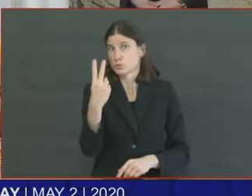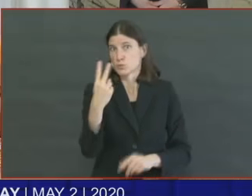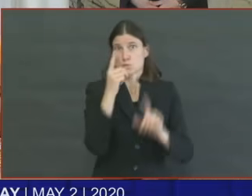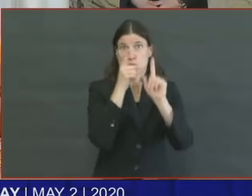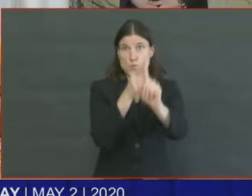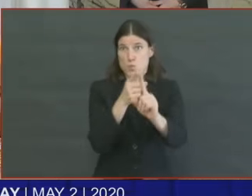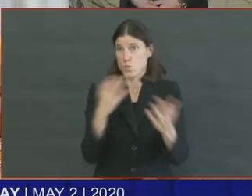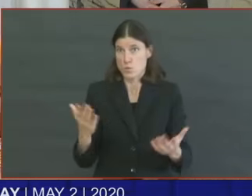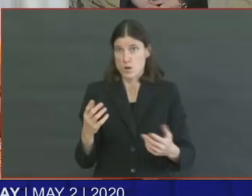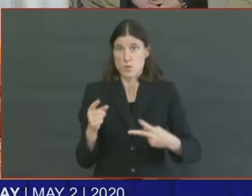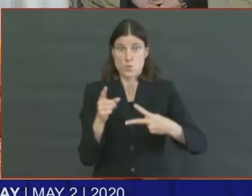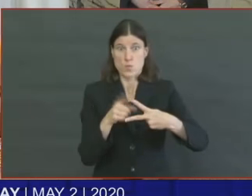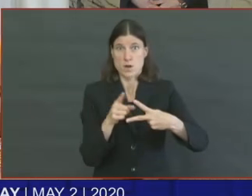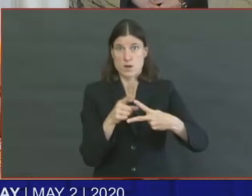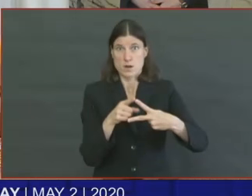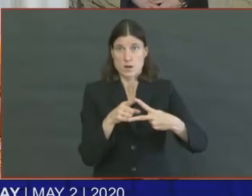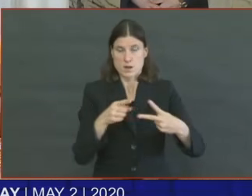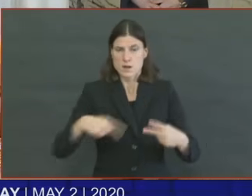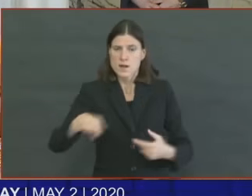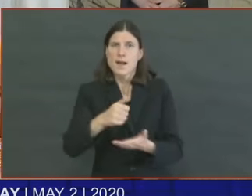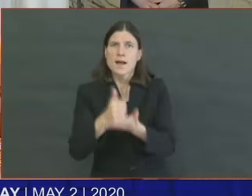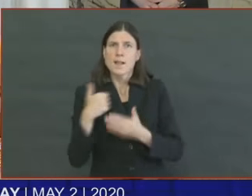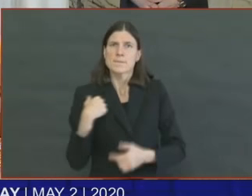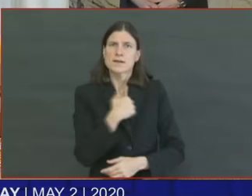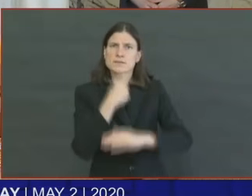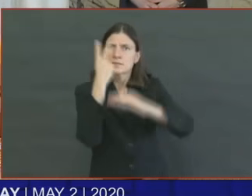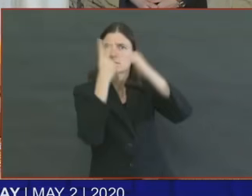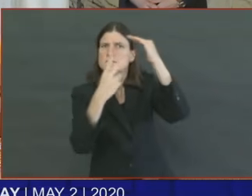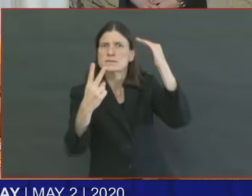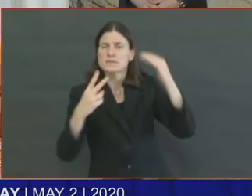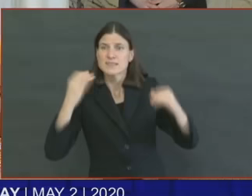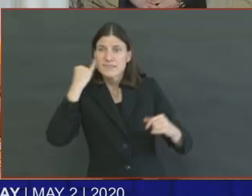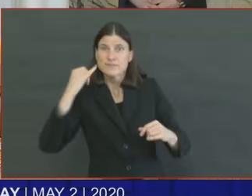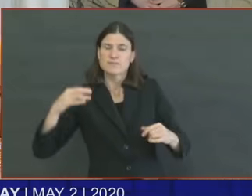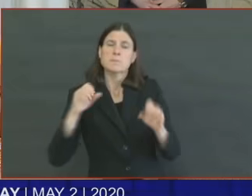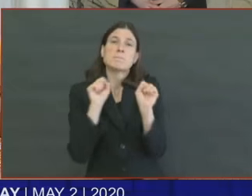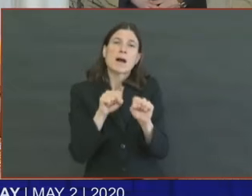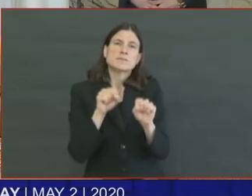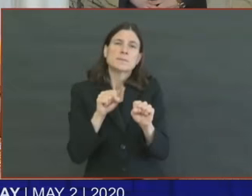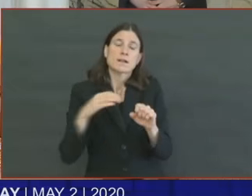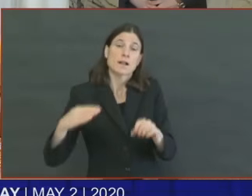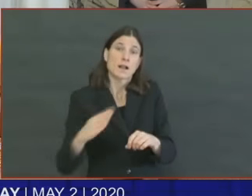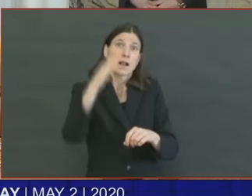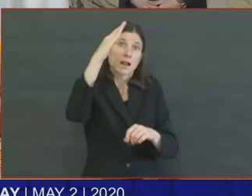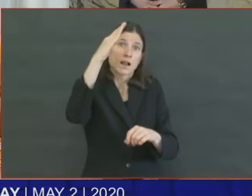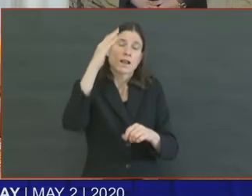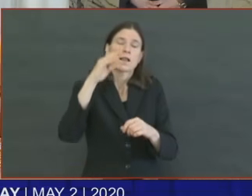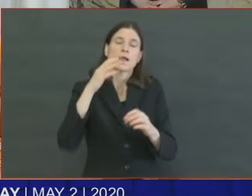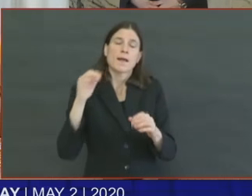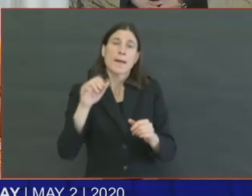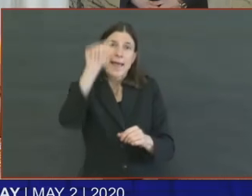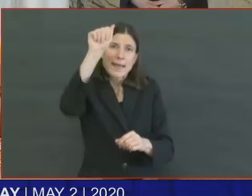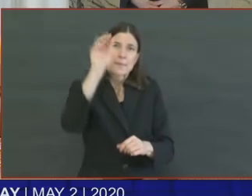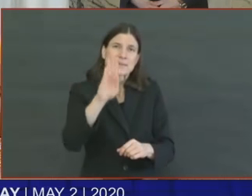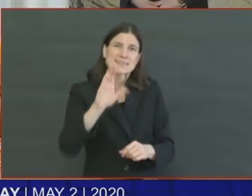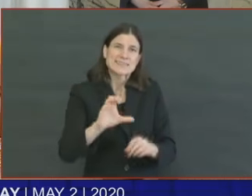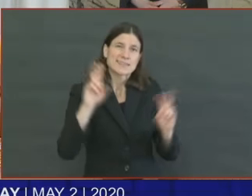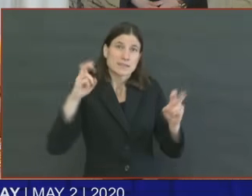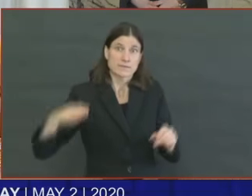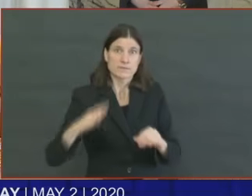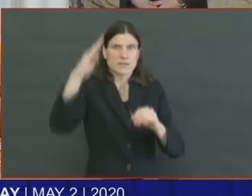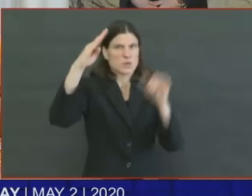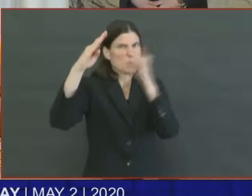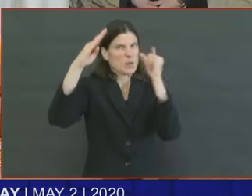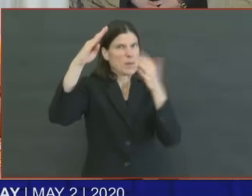essential because the whole way through we have been working for the best but planning for the